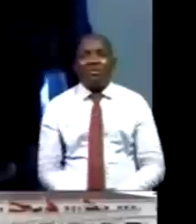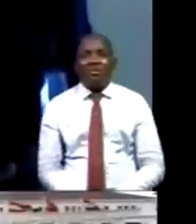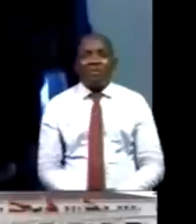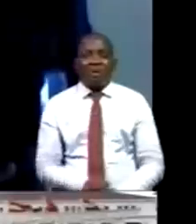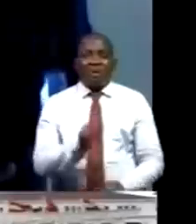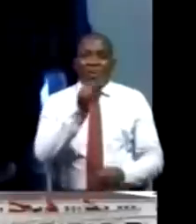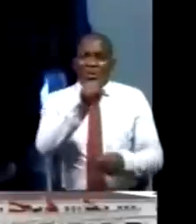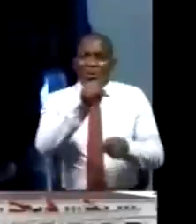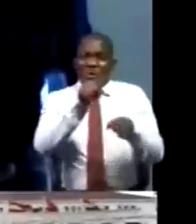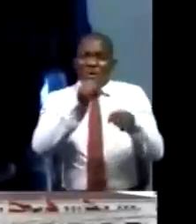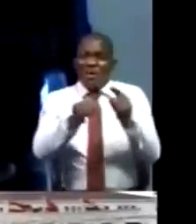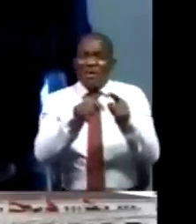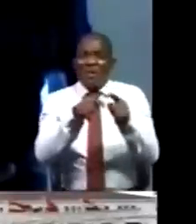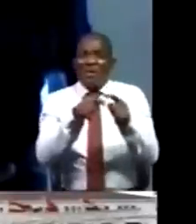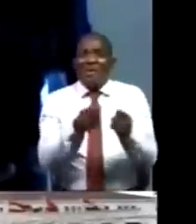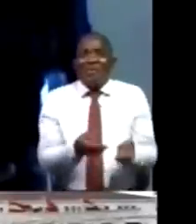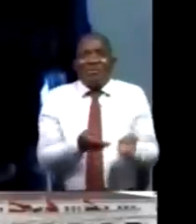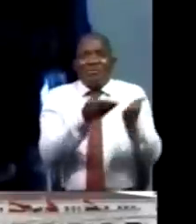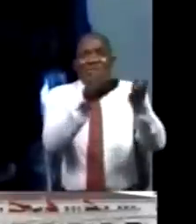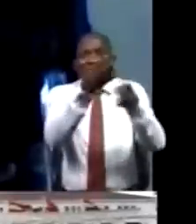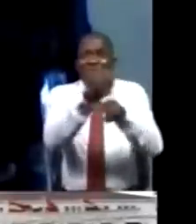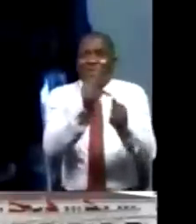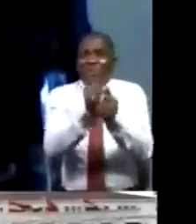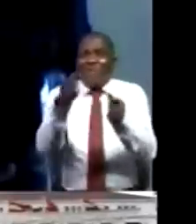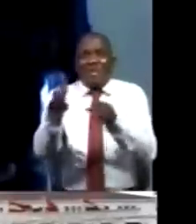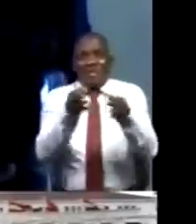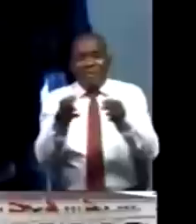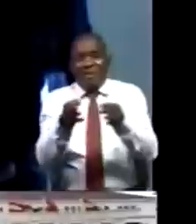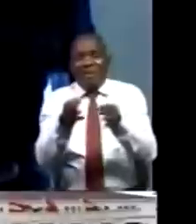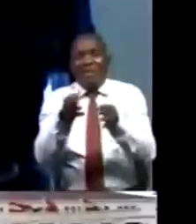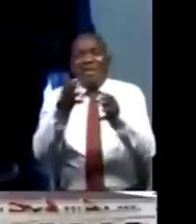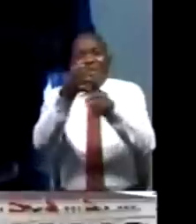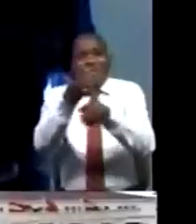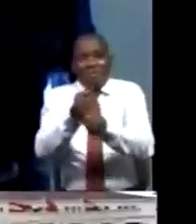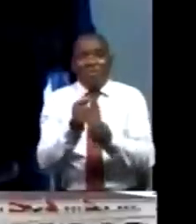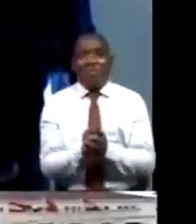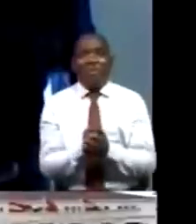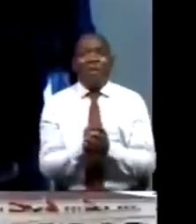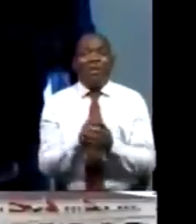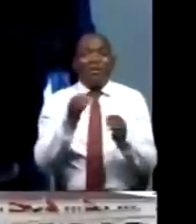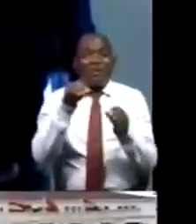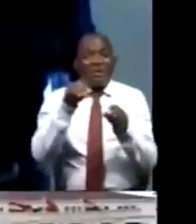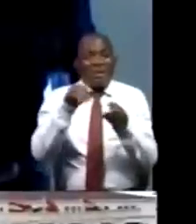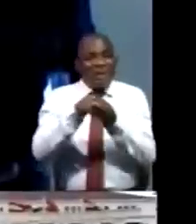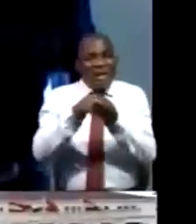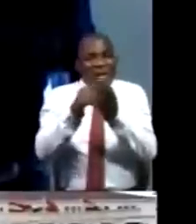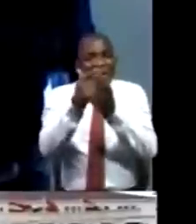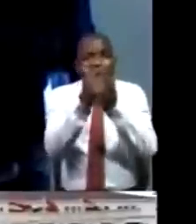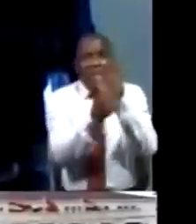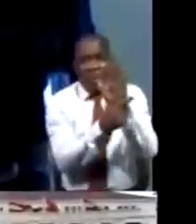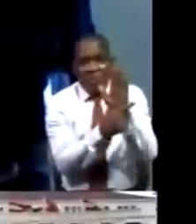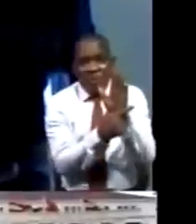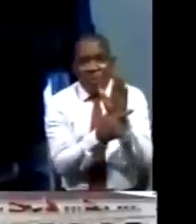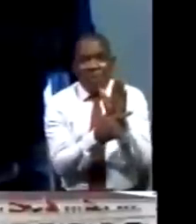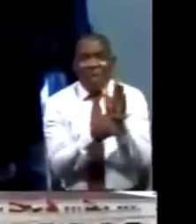Oh. You cannot present the summary without justification of the summary. So logically,